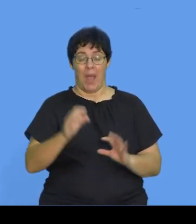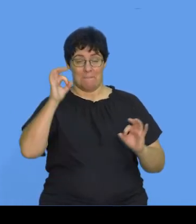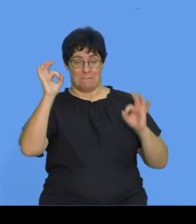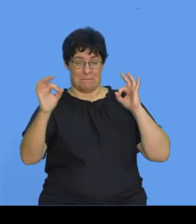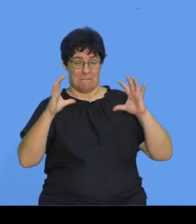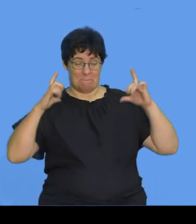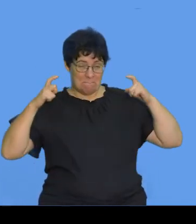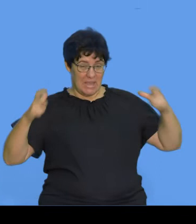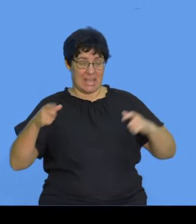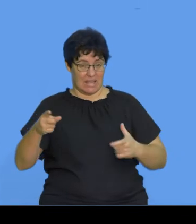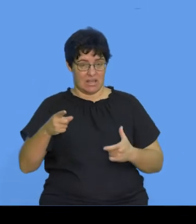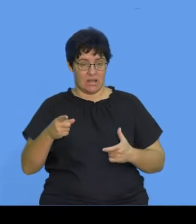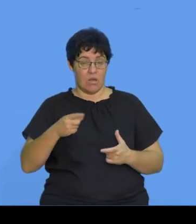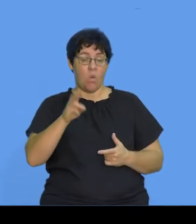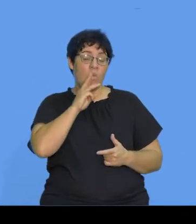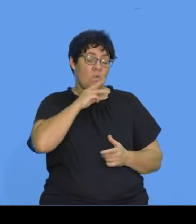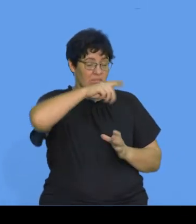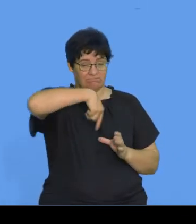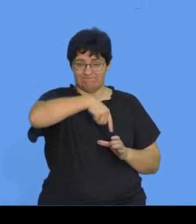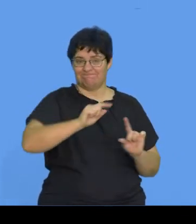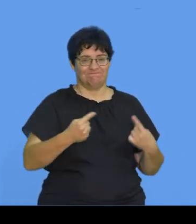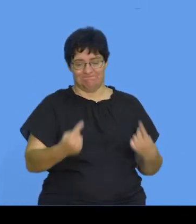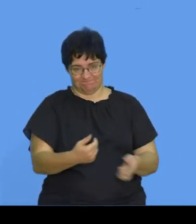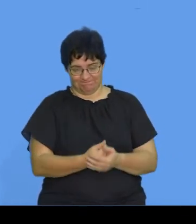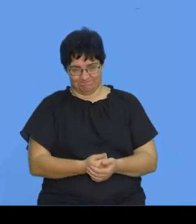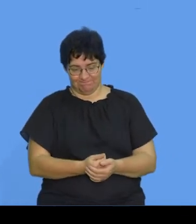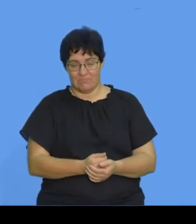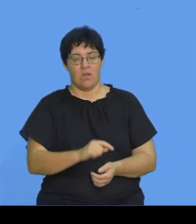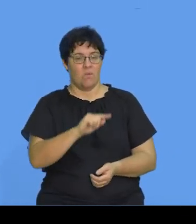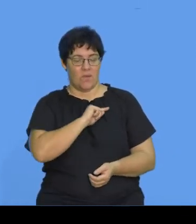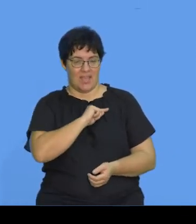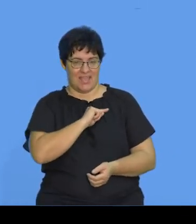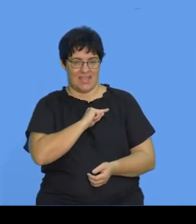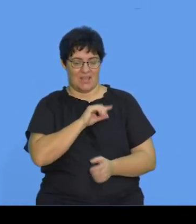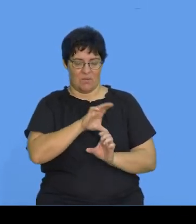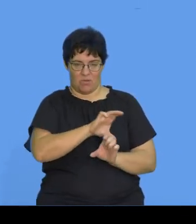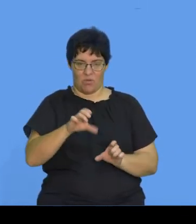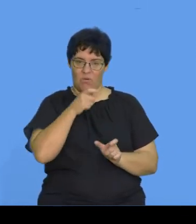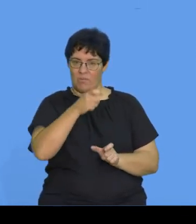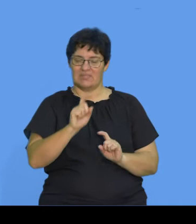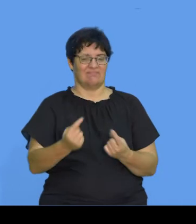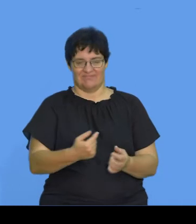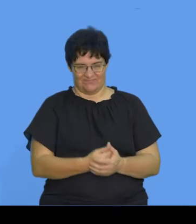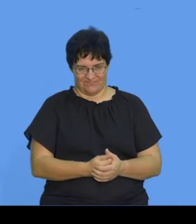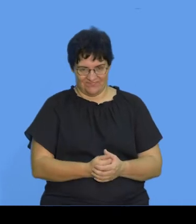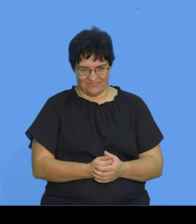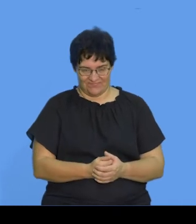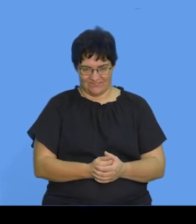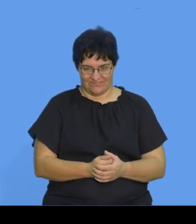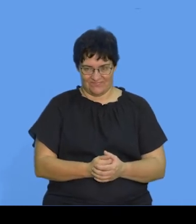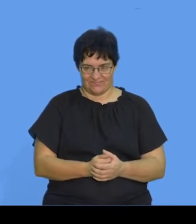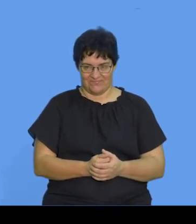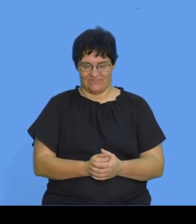big ones. The big ones don't dissolve in water, so we won't have anything in the correction